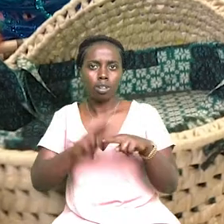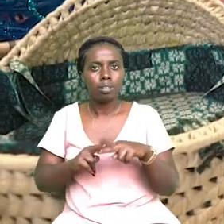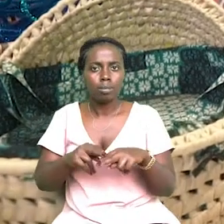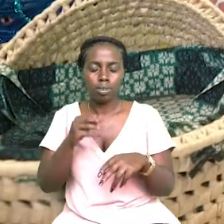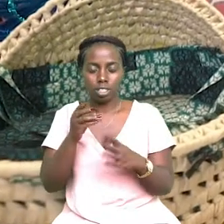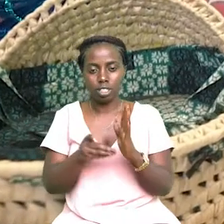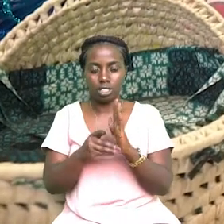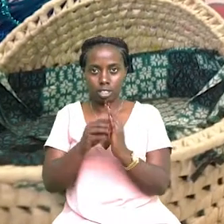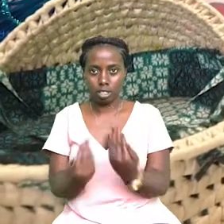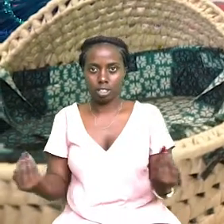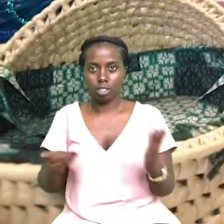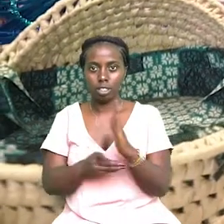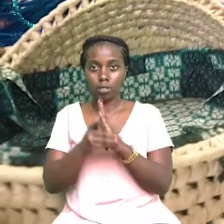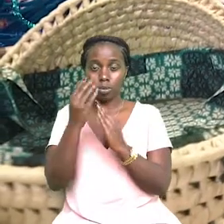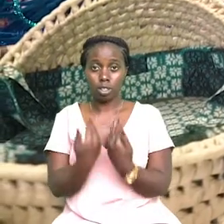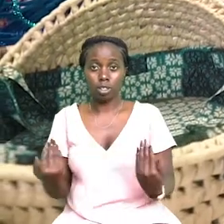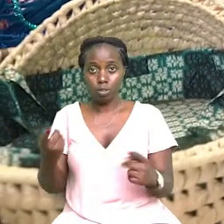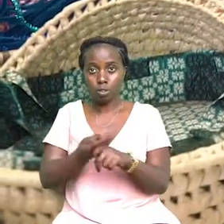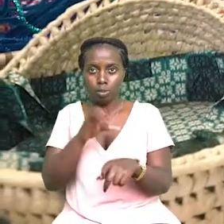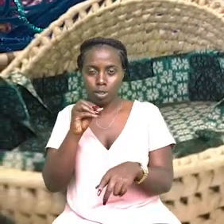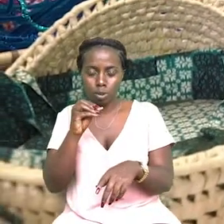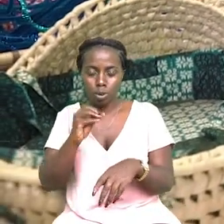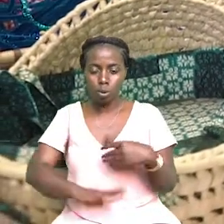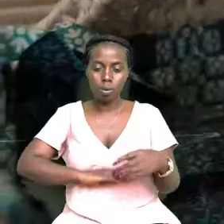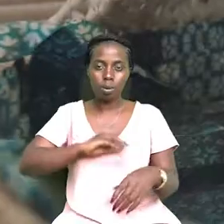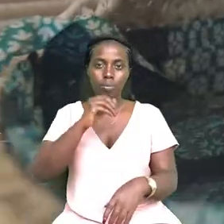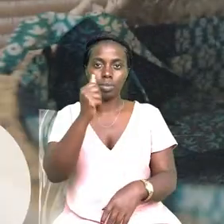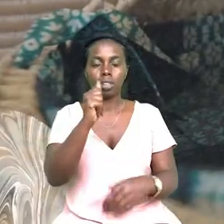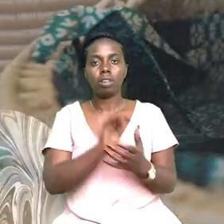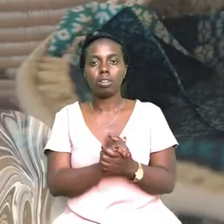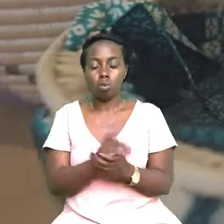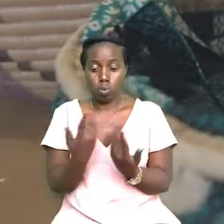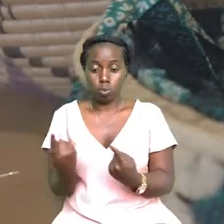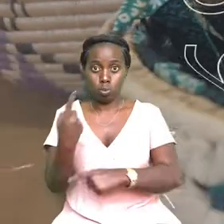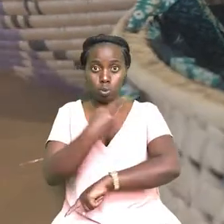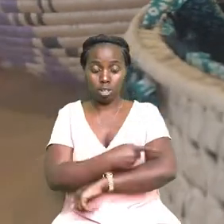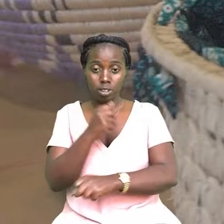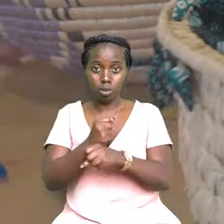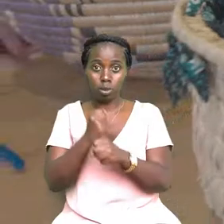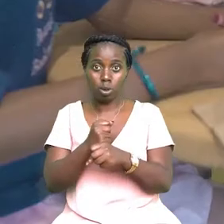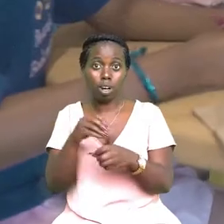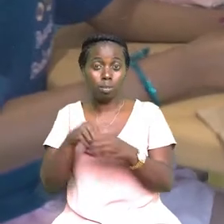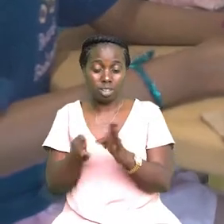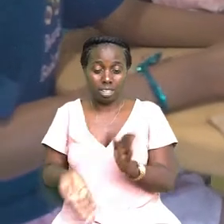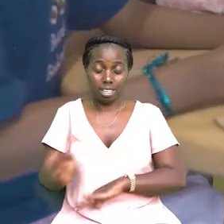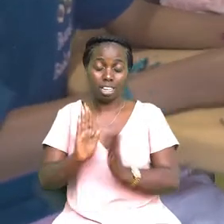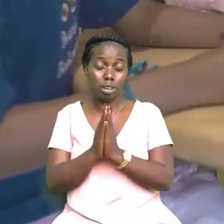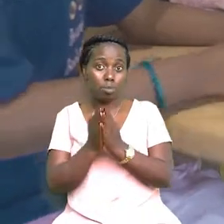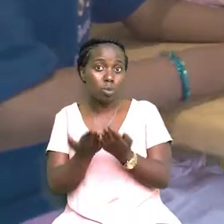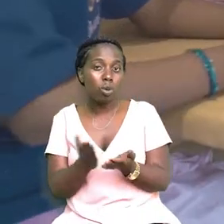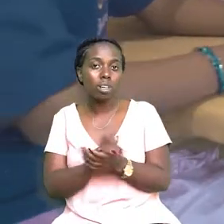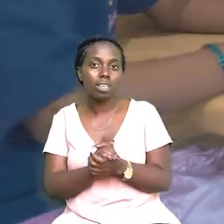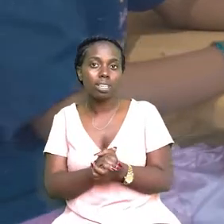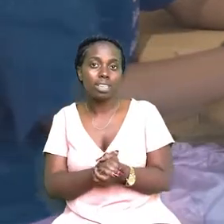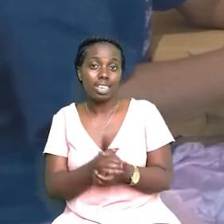childhood development, children from 0 to 5 years. Today I'm working on Kitenge books,